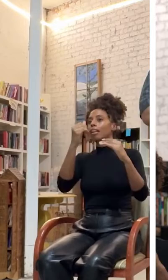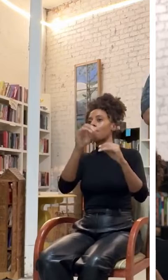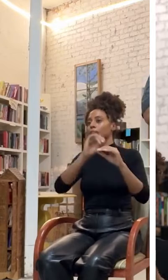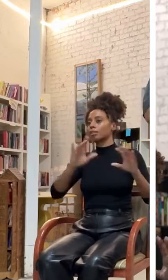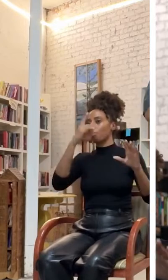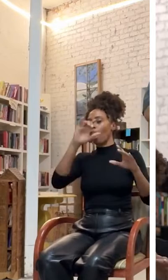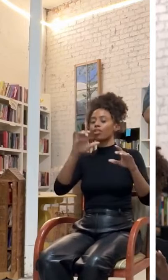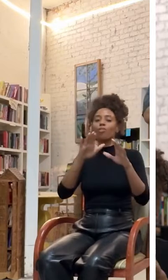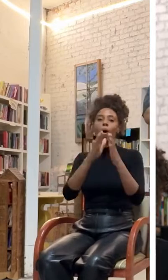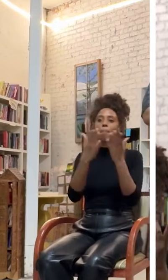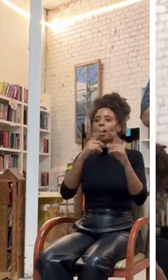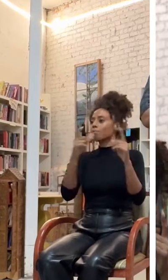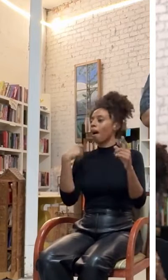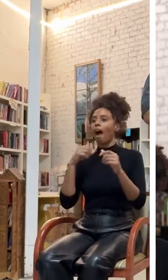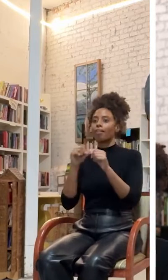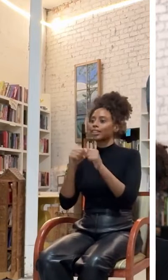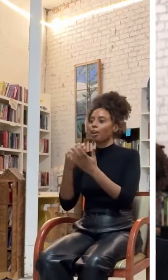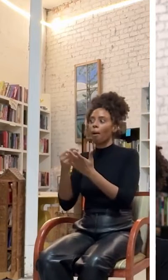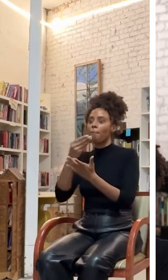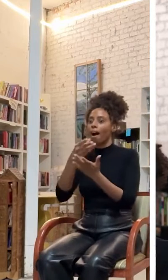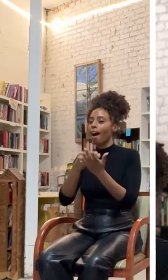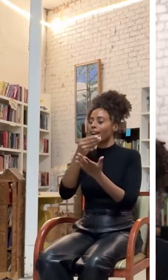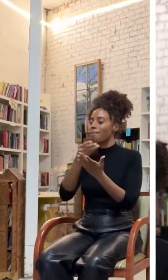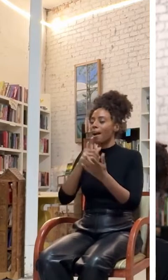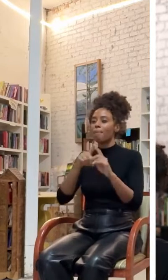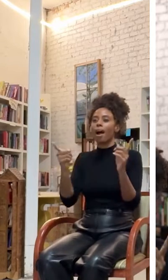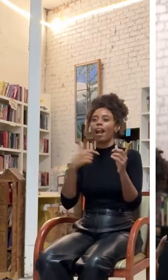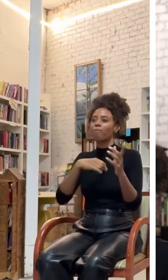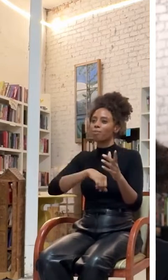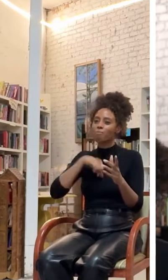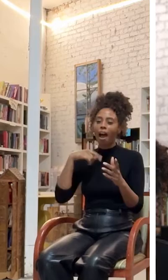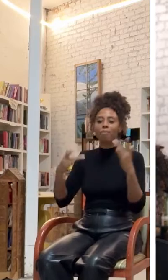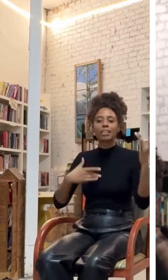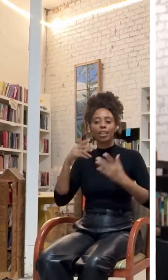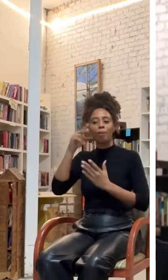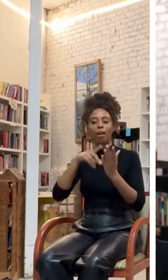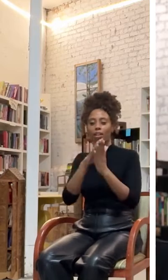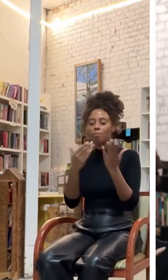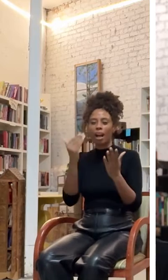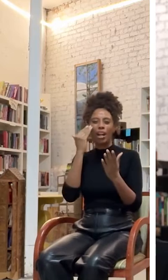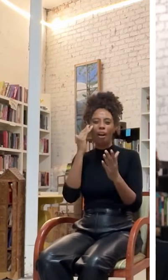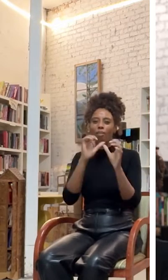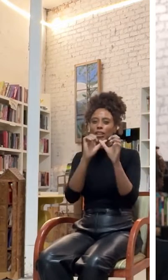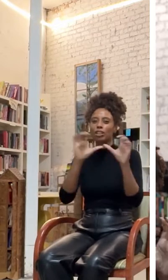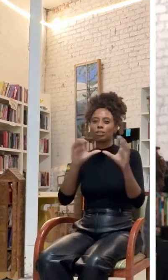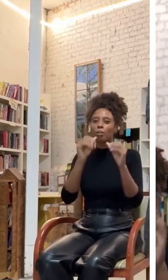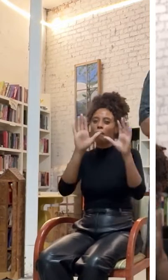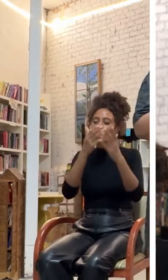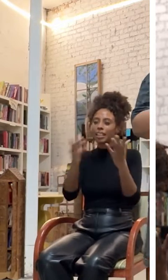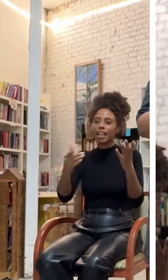But I'm so excited to read this book. I'm so proud of you, and I know you're gonna keep on doing amazing things.